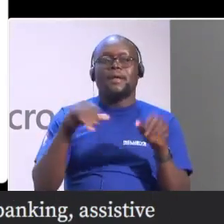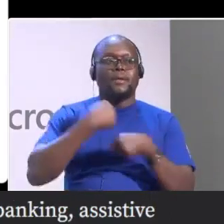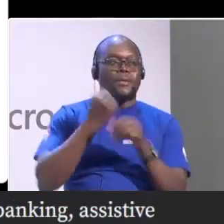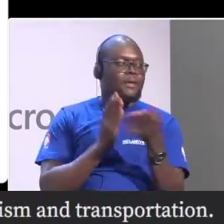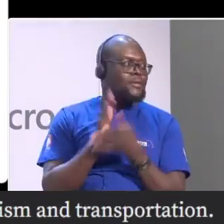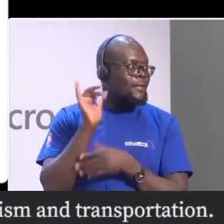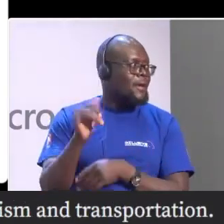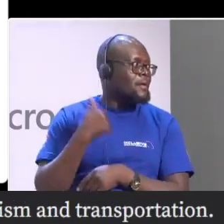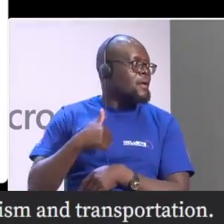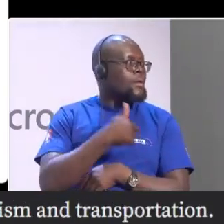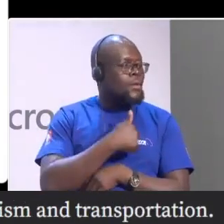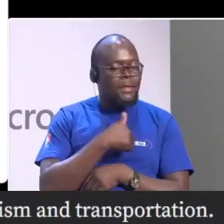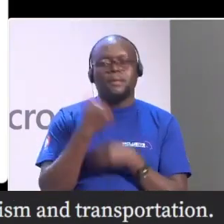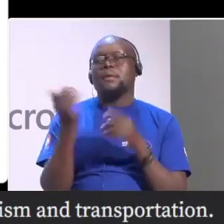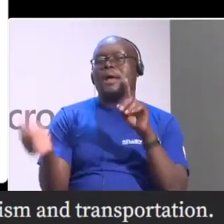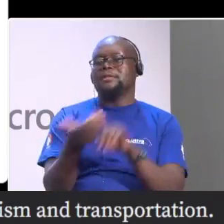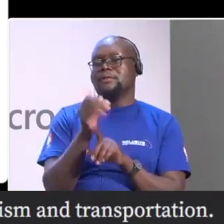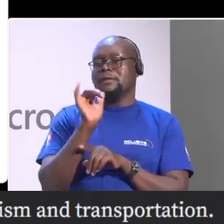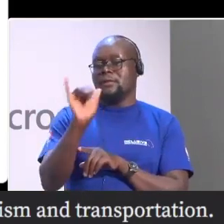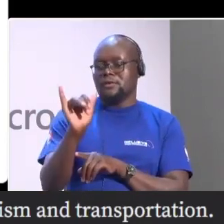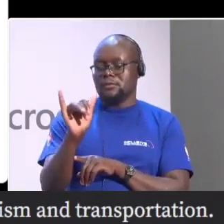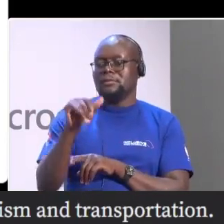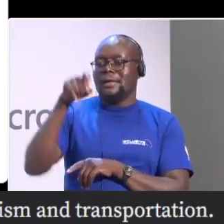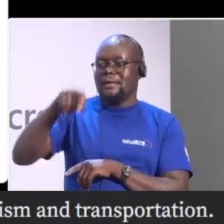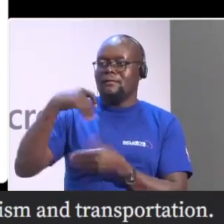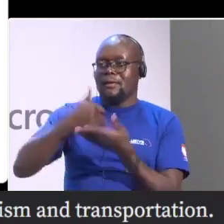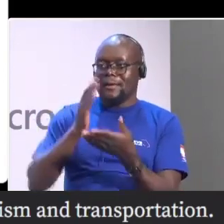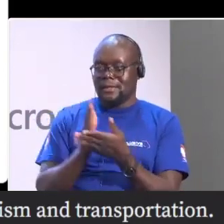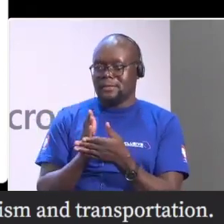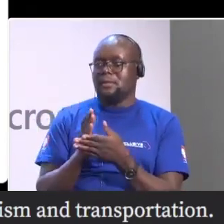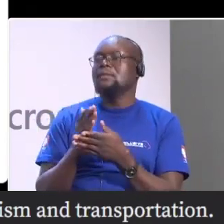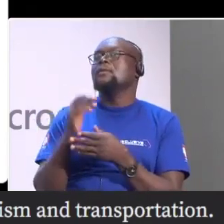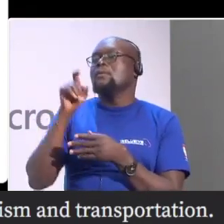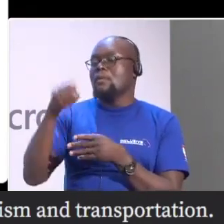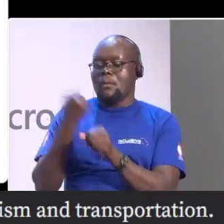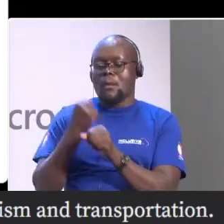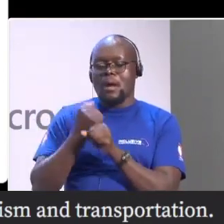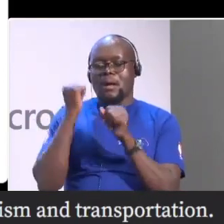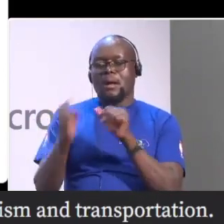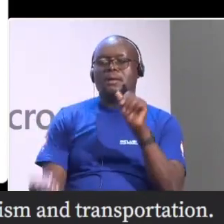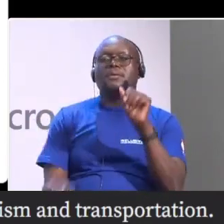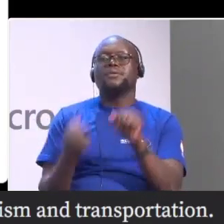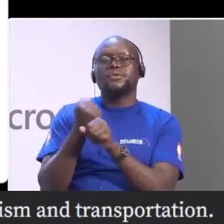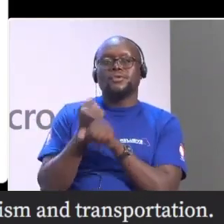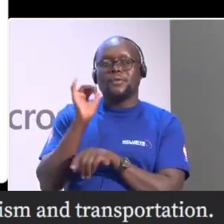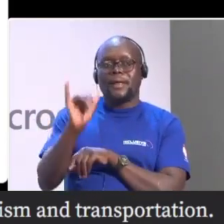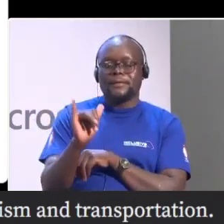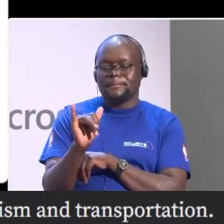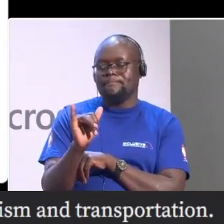sure that we are meeting those sectors' needs. And so we work real hard to do that. And as a small organization,